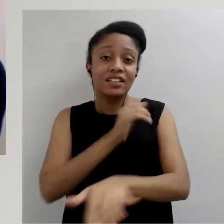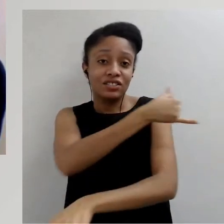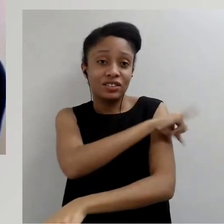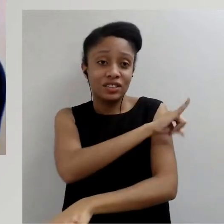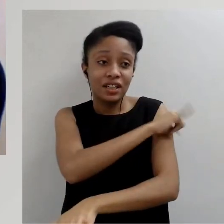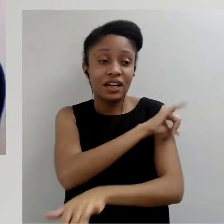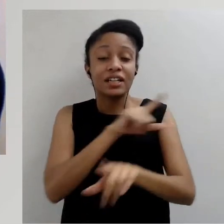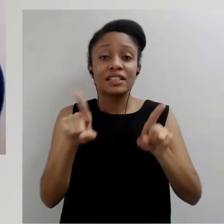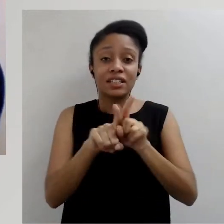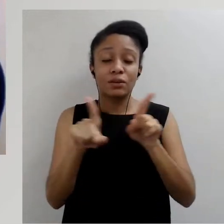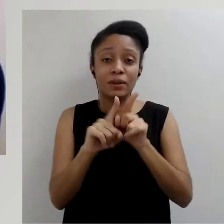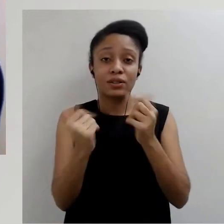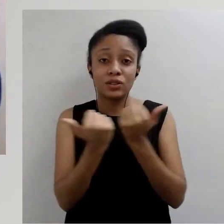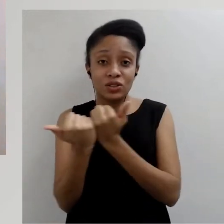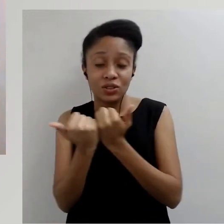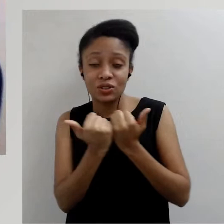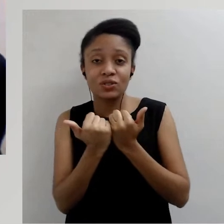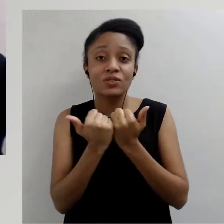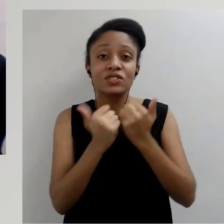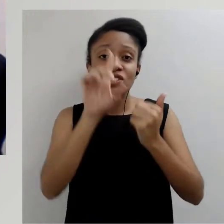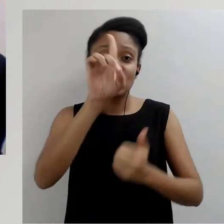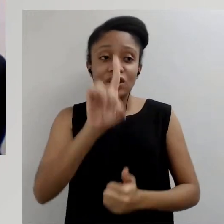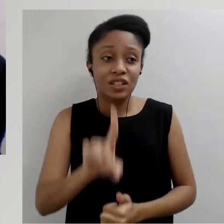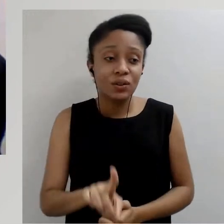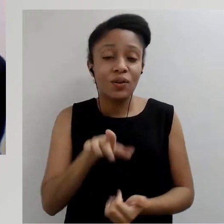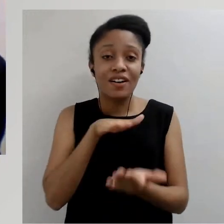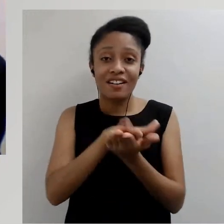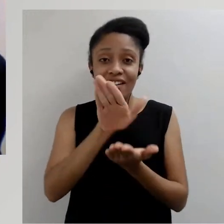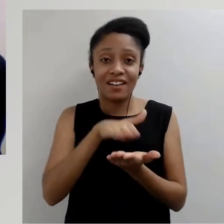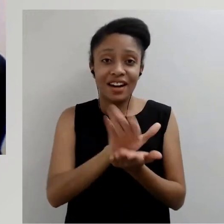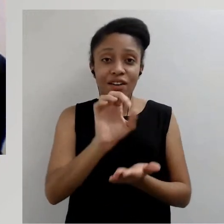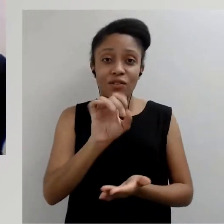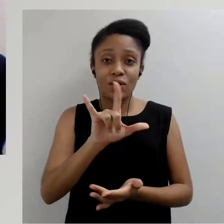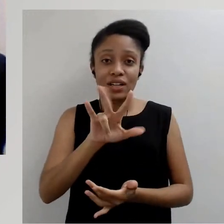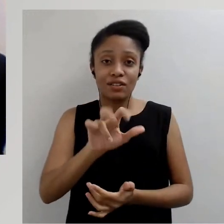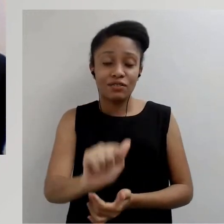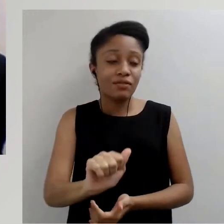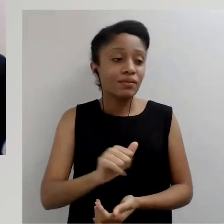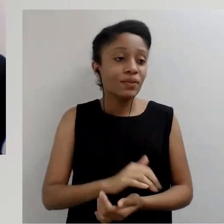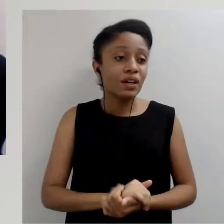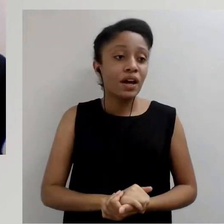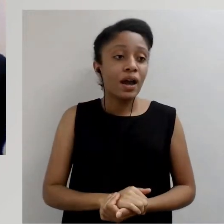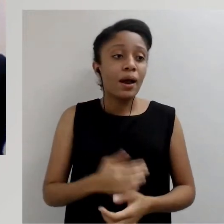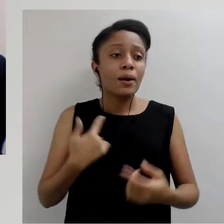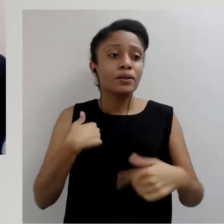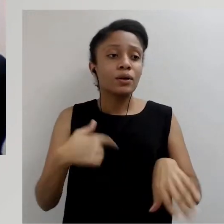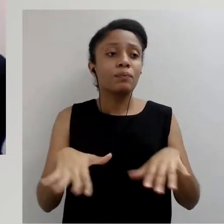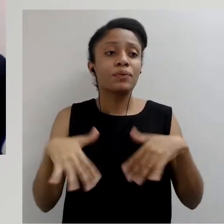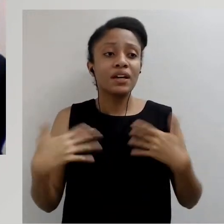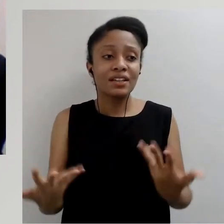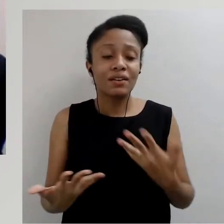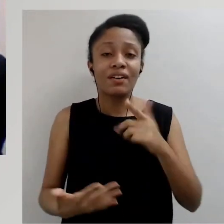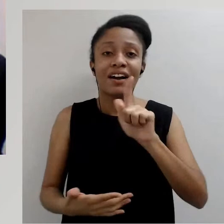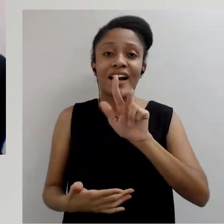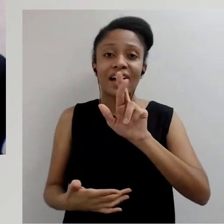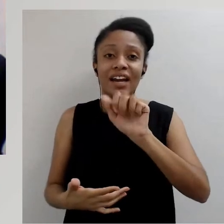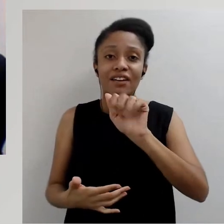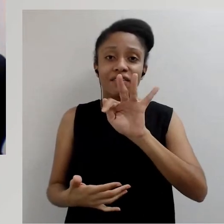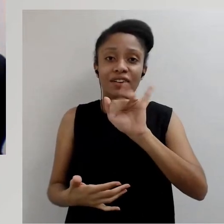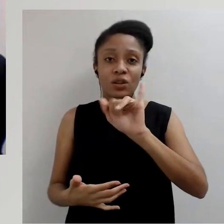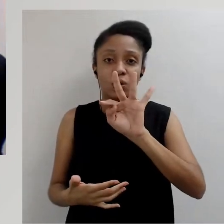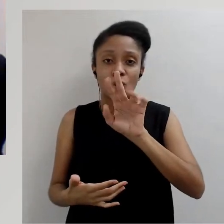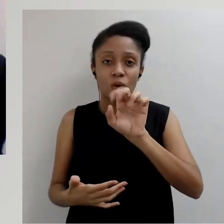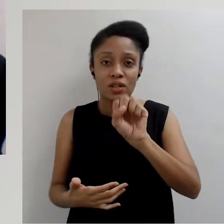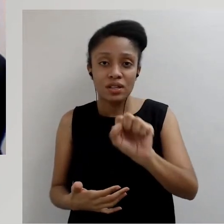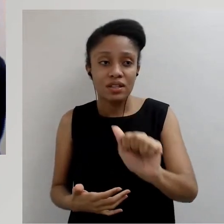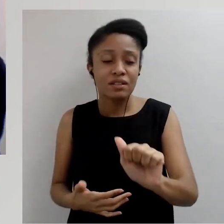the printing union of the state of Rio de Janeiro. And the question is, Cristhine, Grafitusa